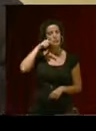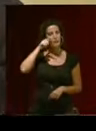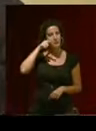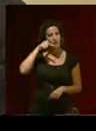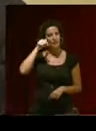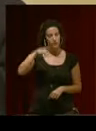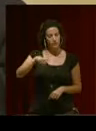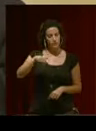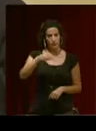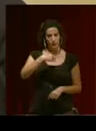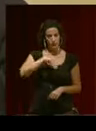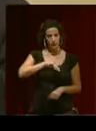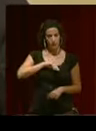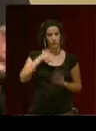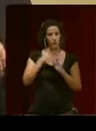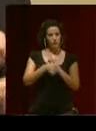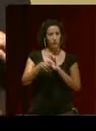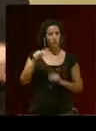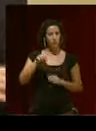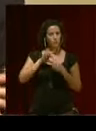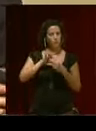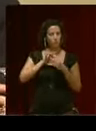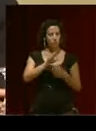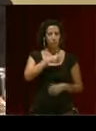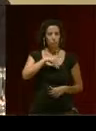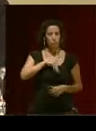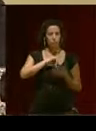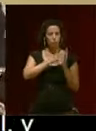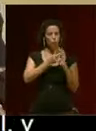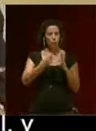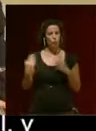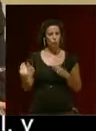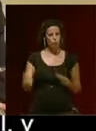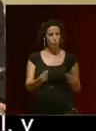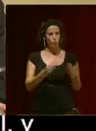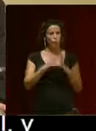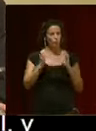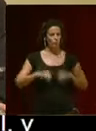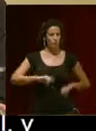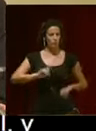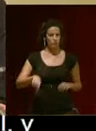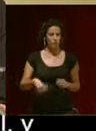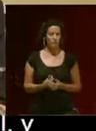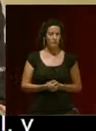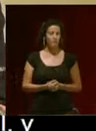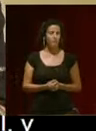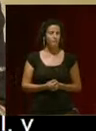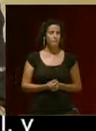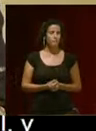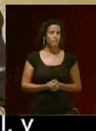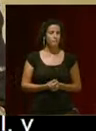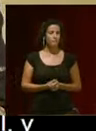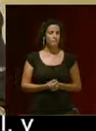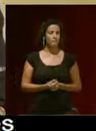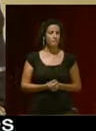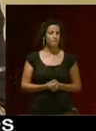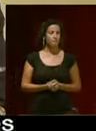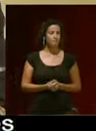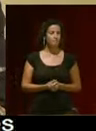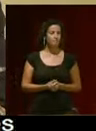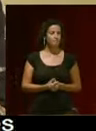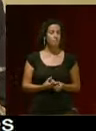I just wanted to clarify that we're from Brazil, but we did our thesis here in Spain, so we